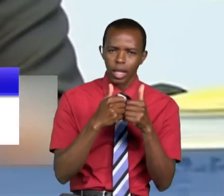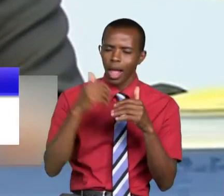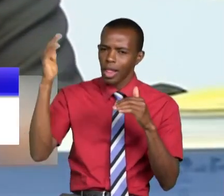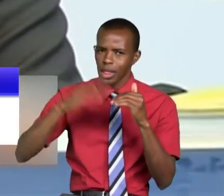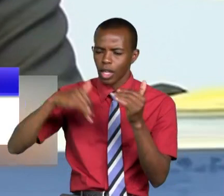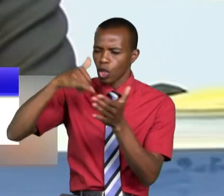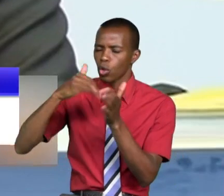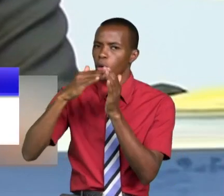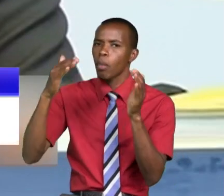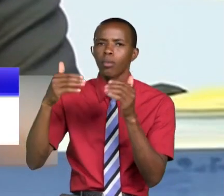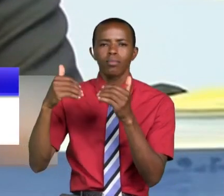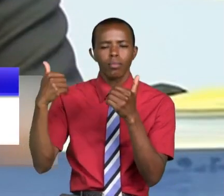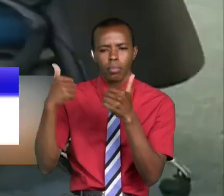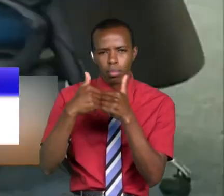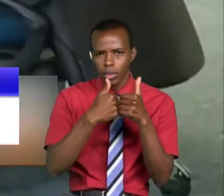bringing more problems from outside.